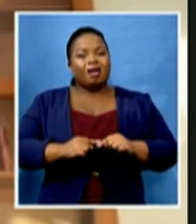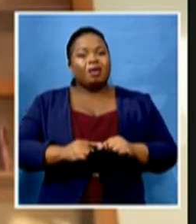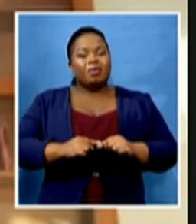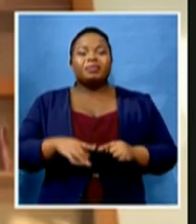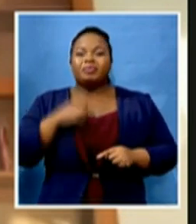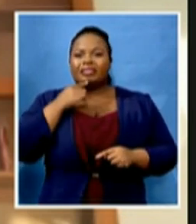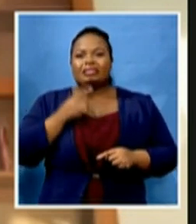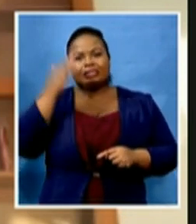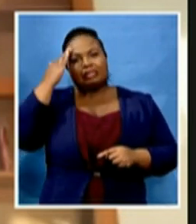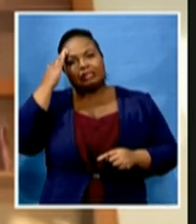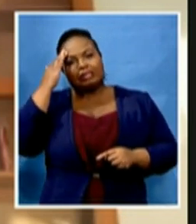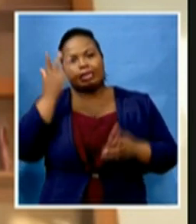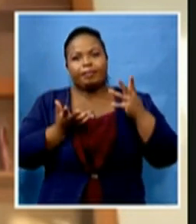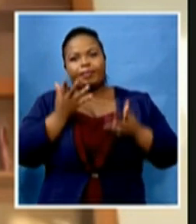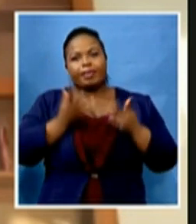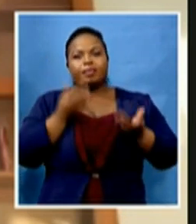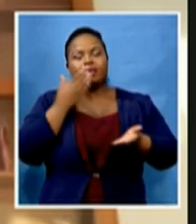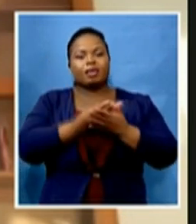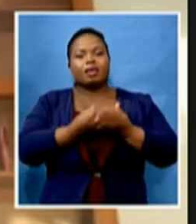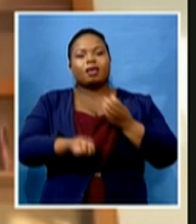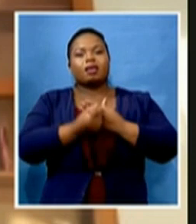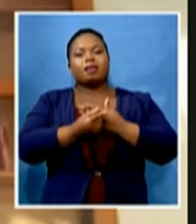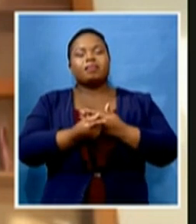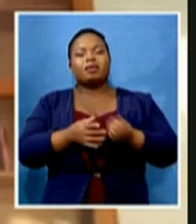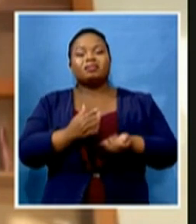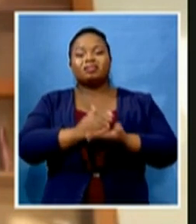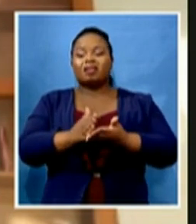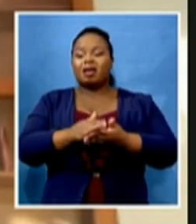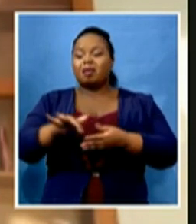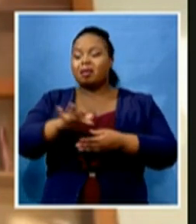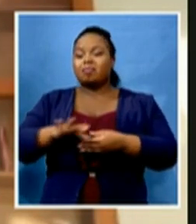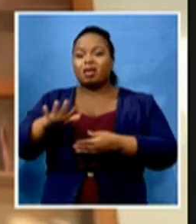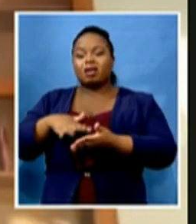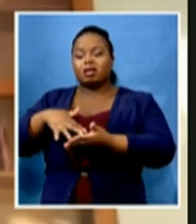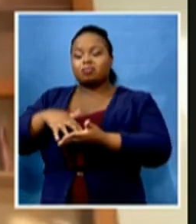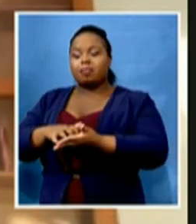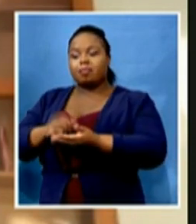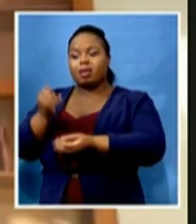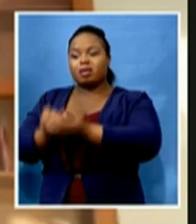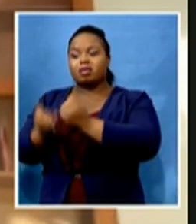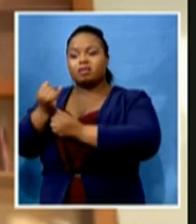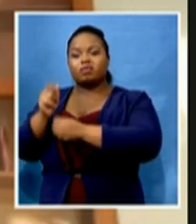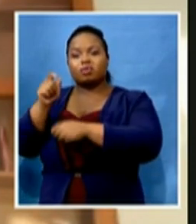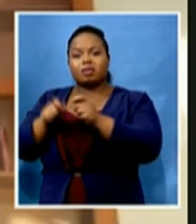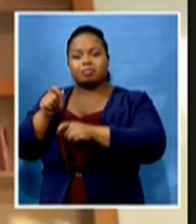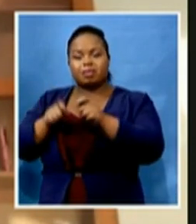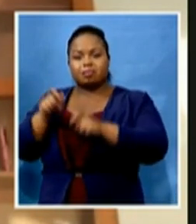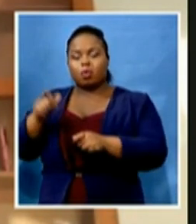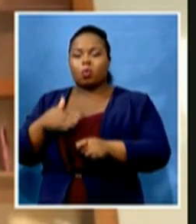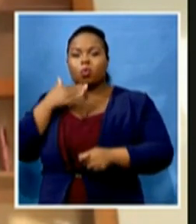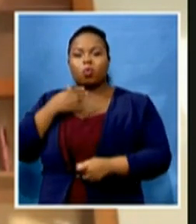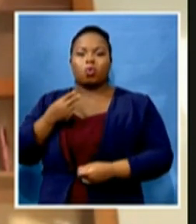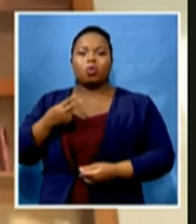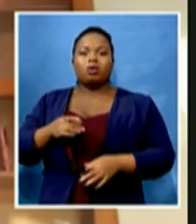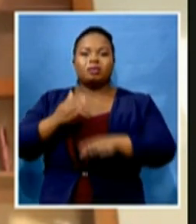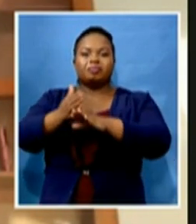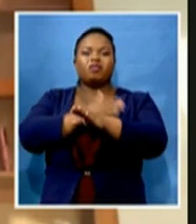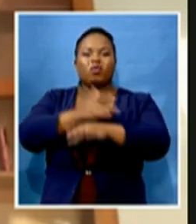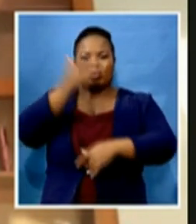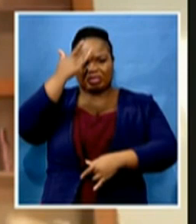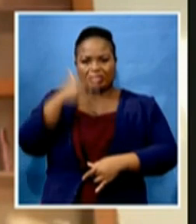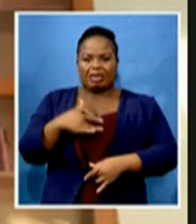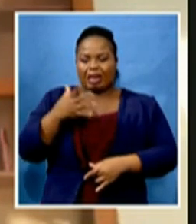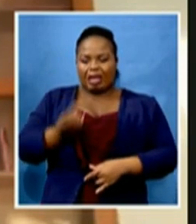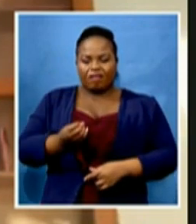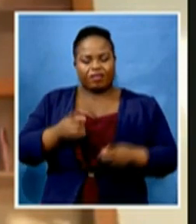more vulnerable individuals with comorbidities, with overcrowding, where isolation